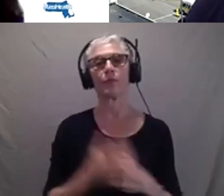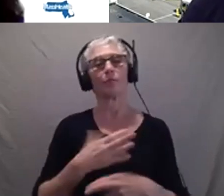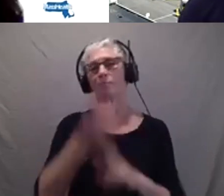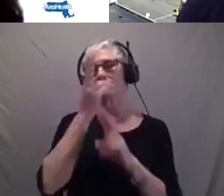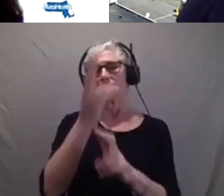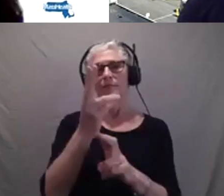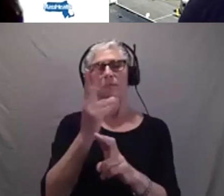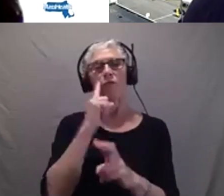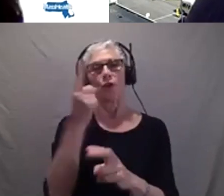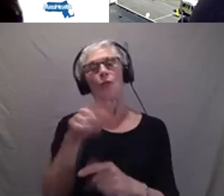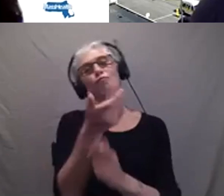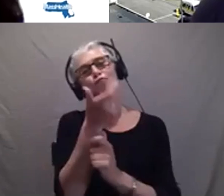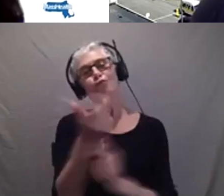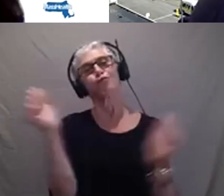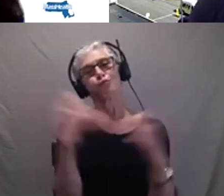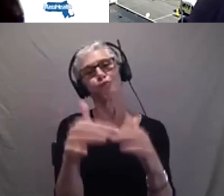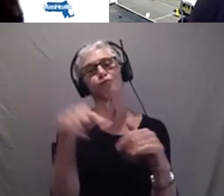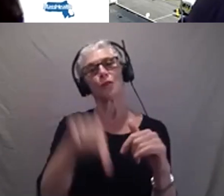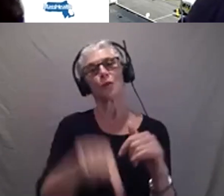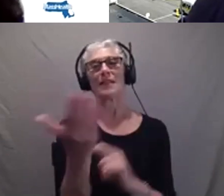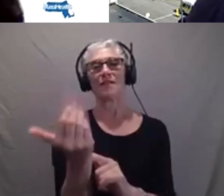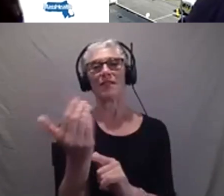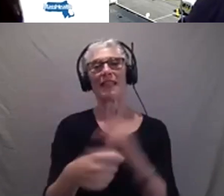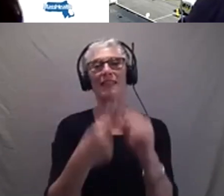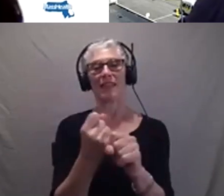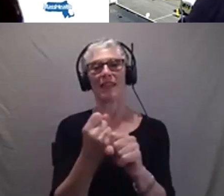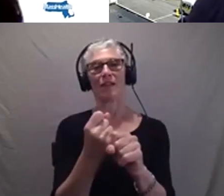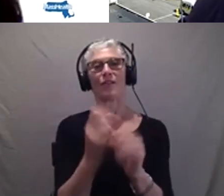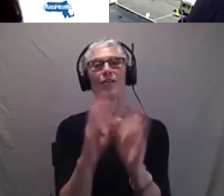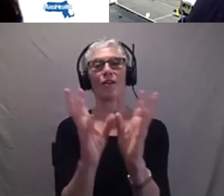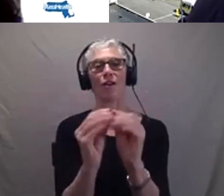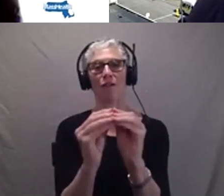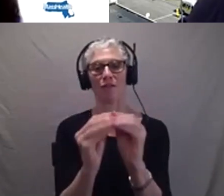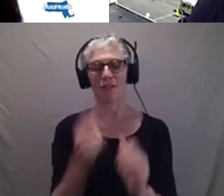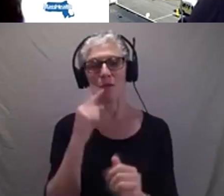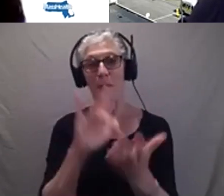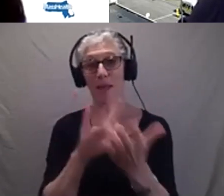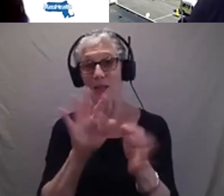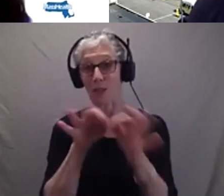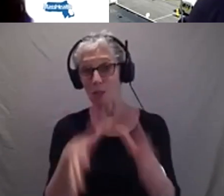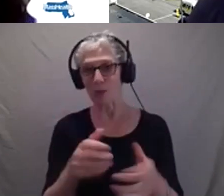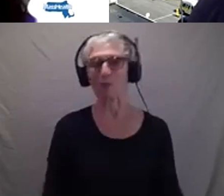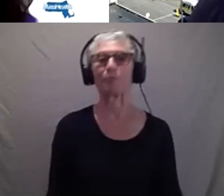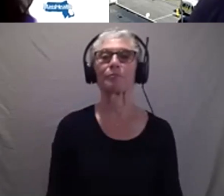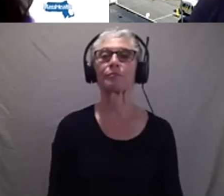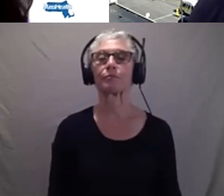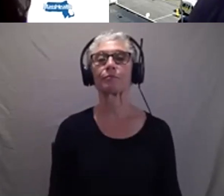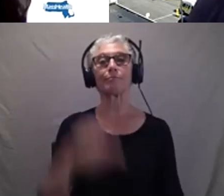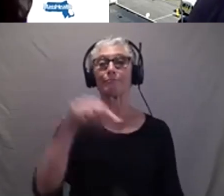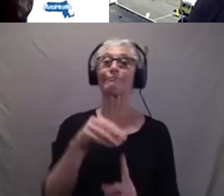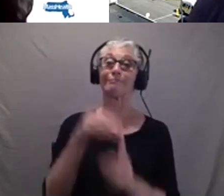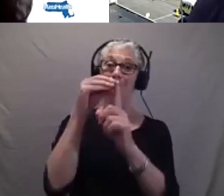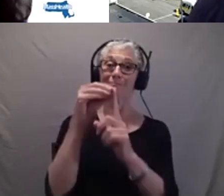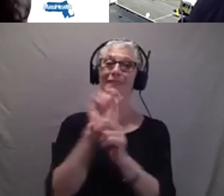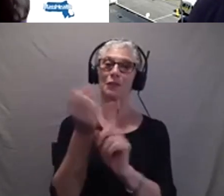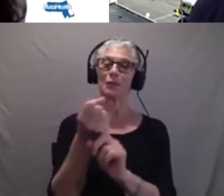are attending this 15th annual Paving the Way to Healthcare Access Conference for Medical Interpreters. This is a unique